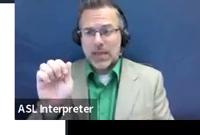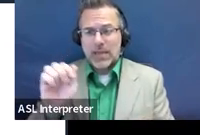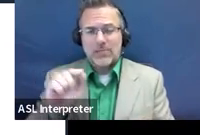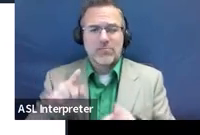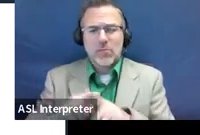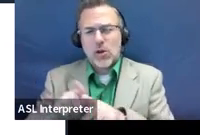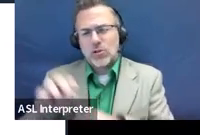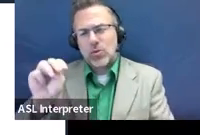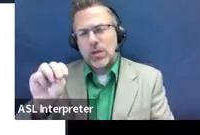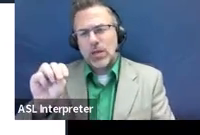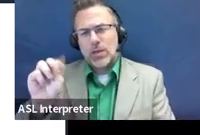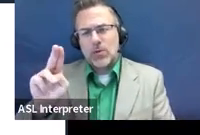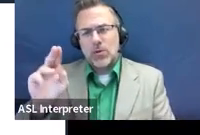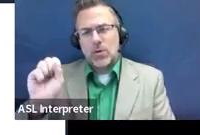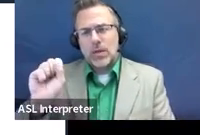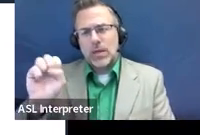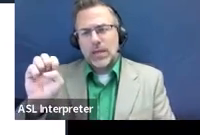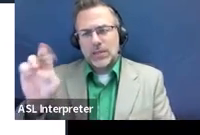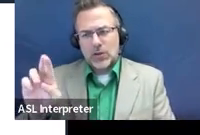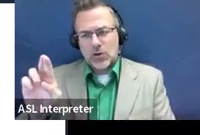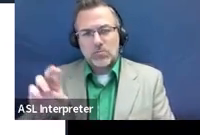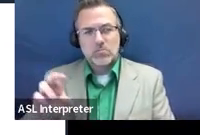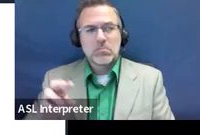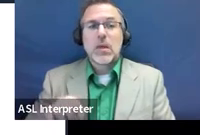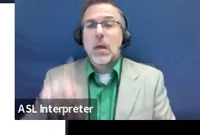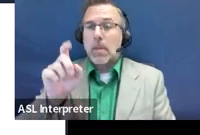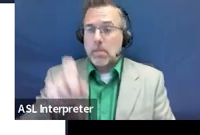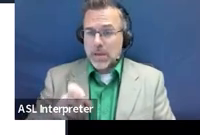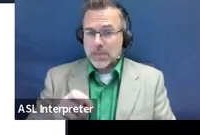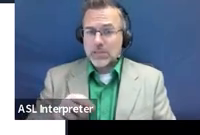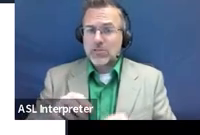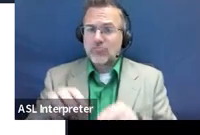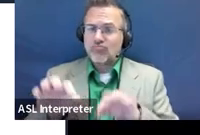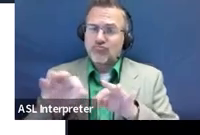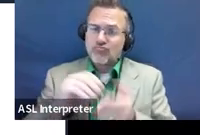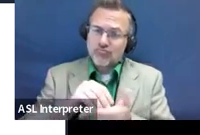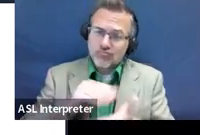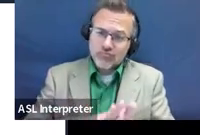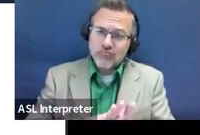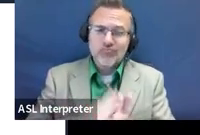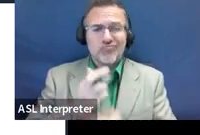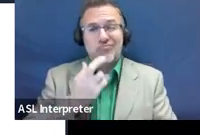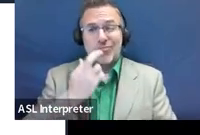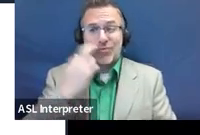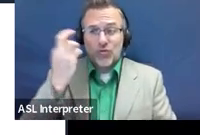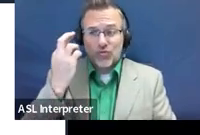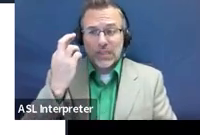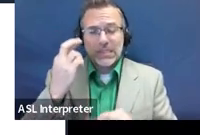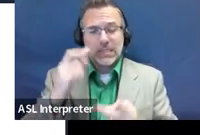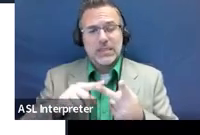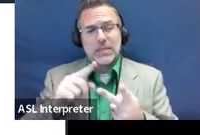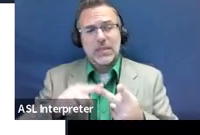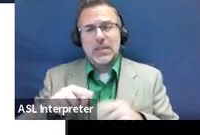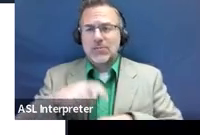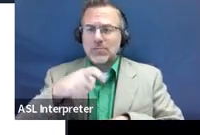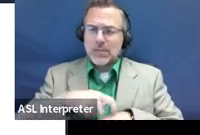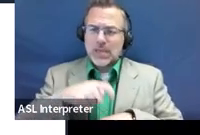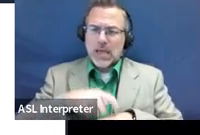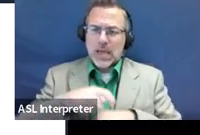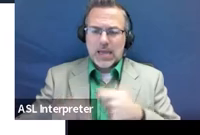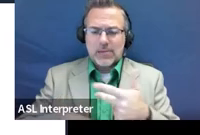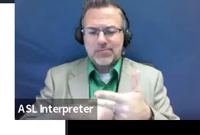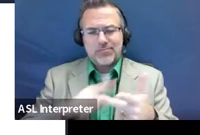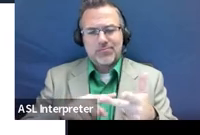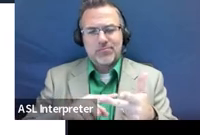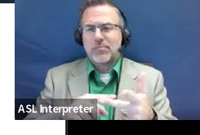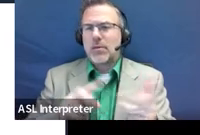notice must indicate the purpose, time, and location of the meeting. So those are the reasons for this first